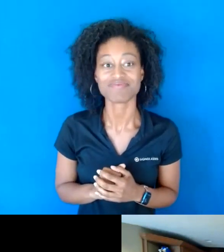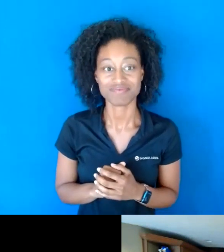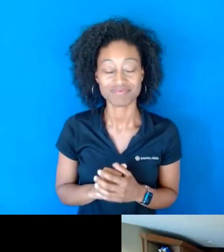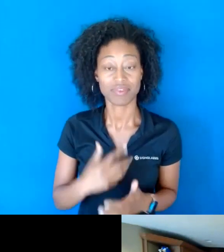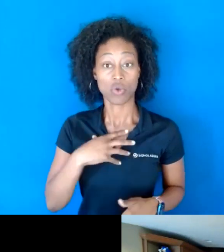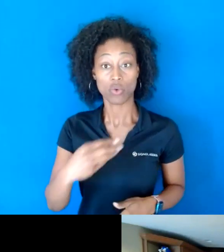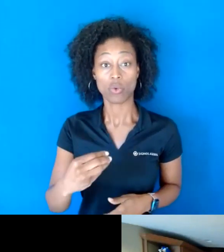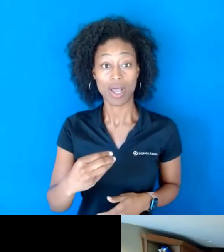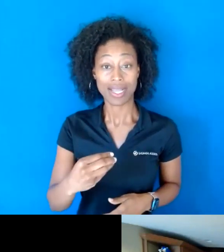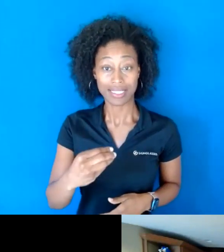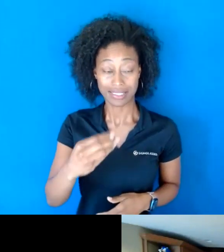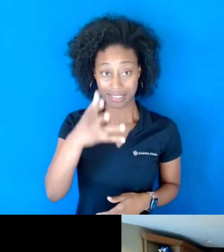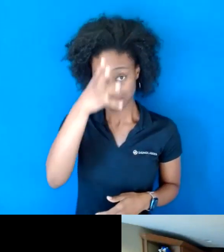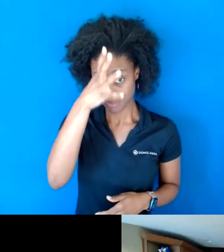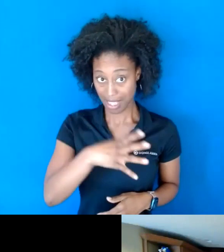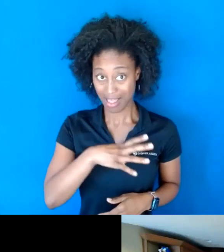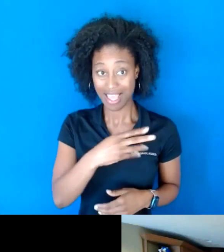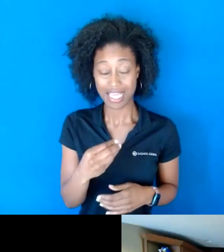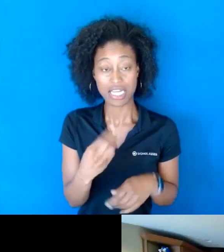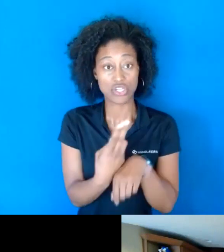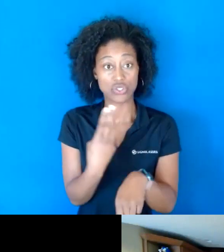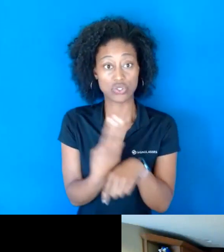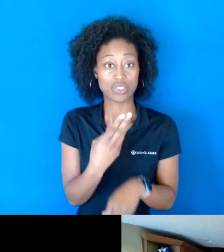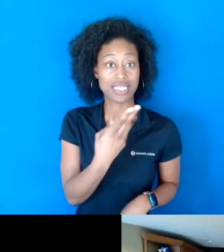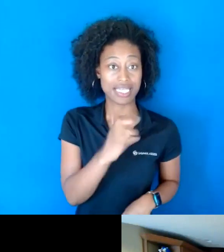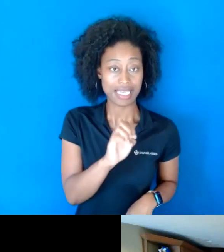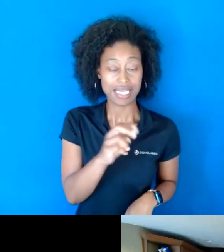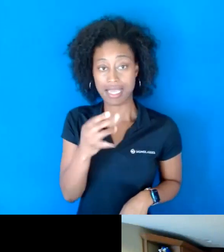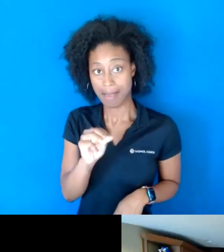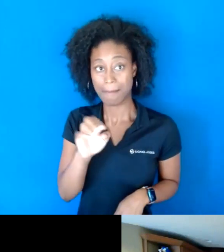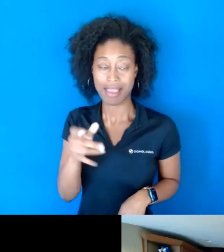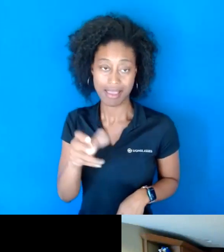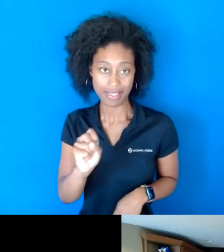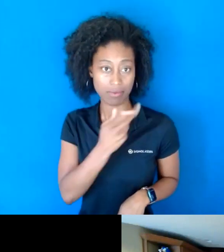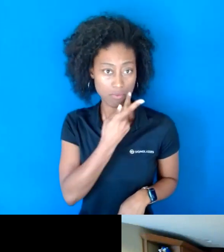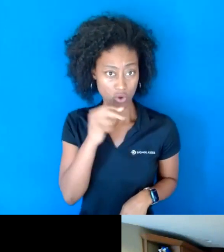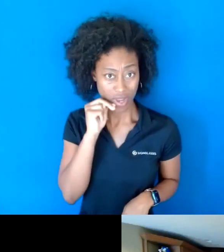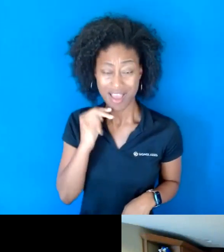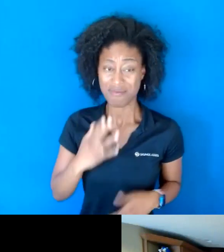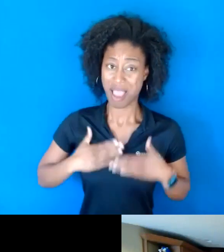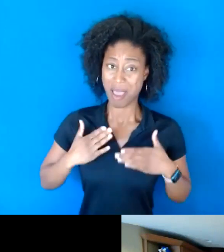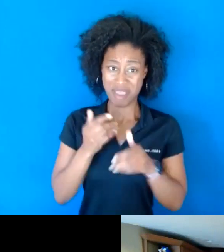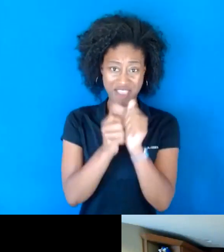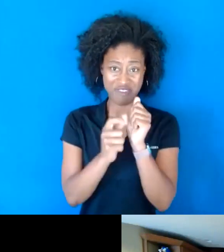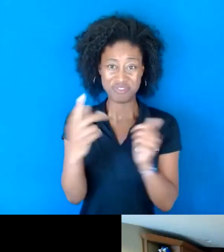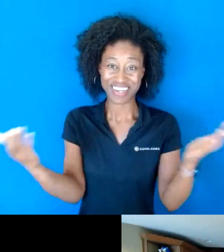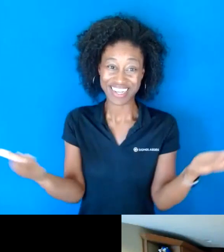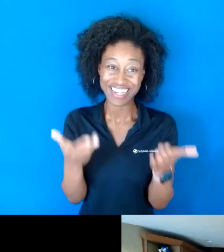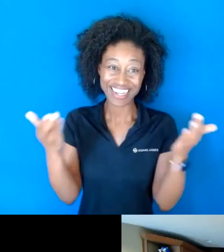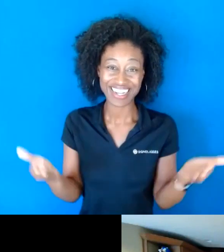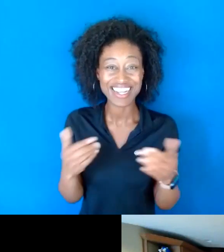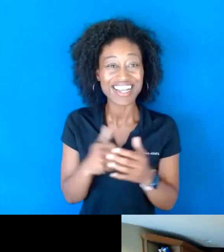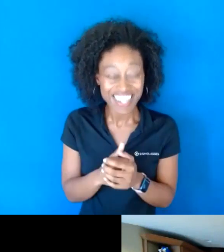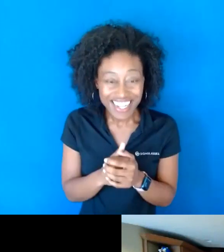white male, and I use he, him, and his, and really glad that everybody's here and we're having